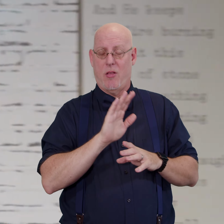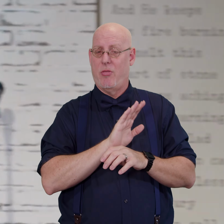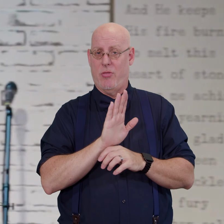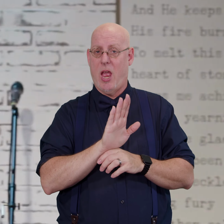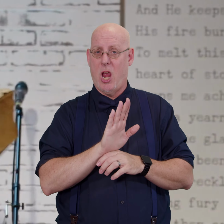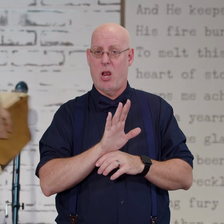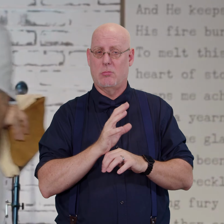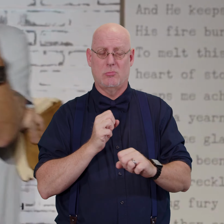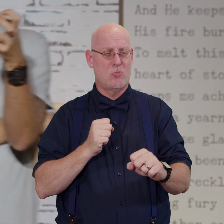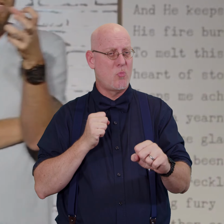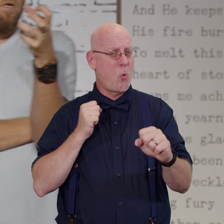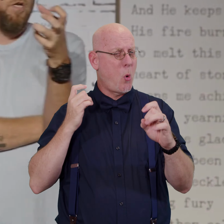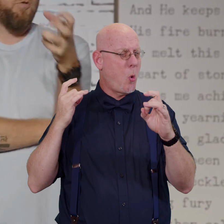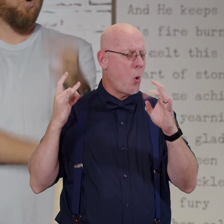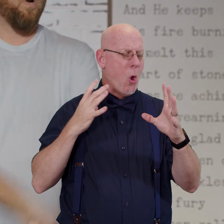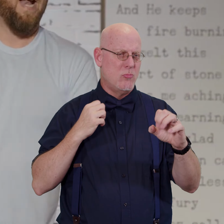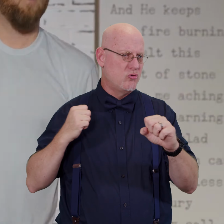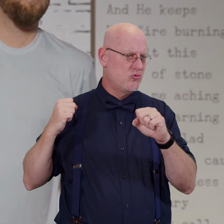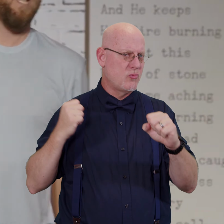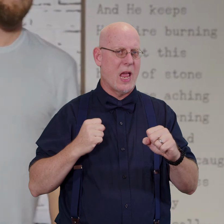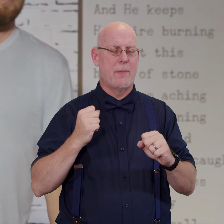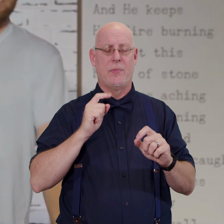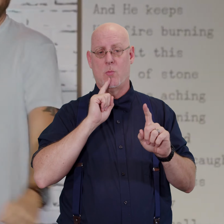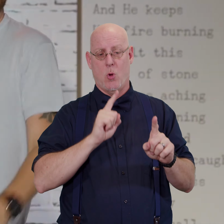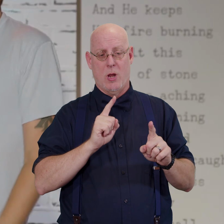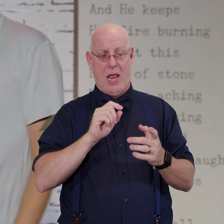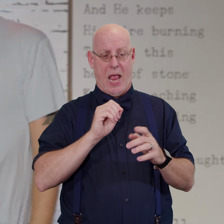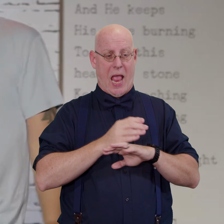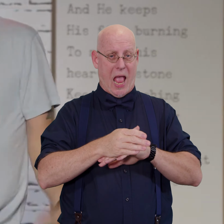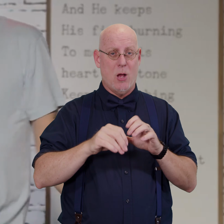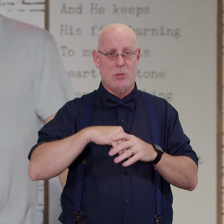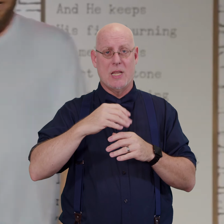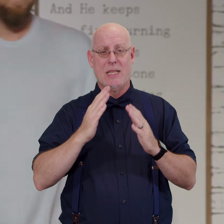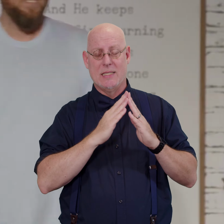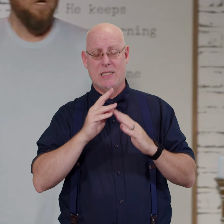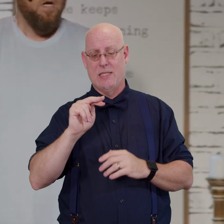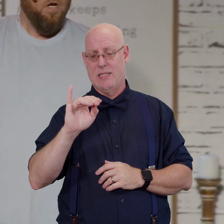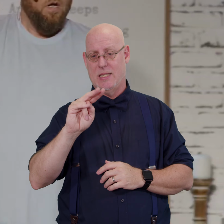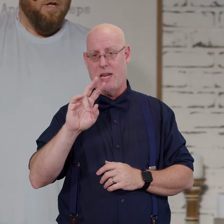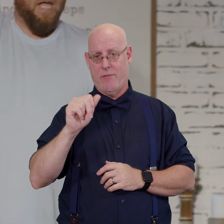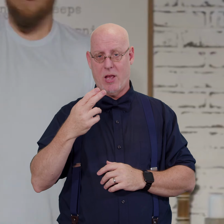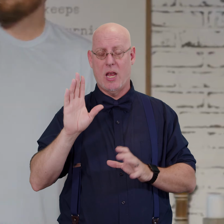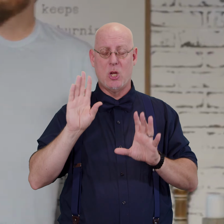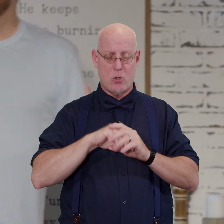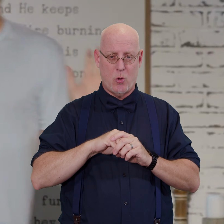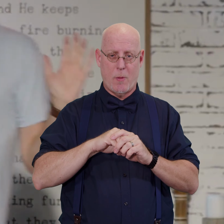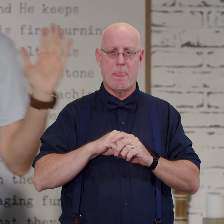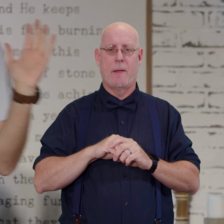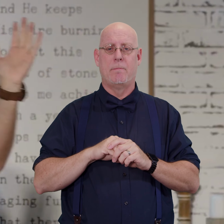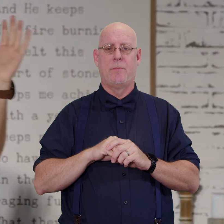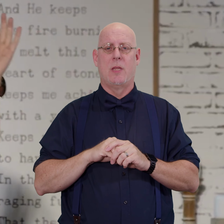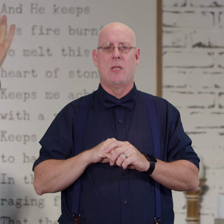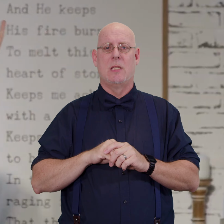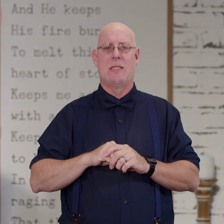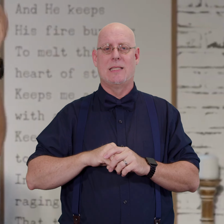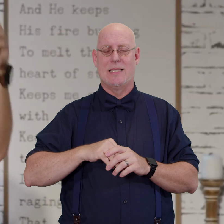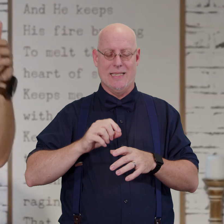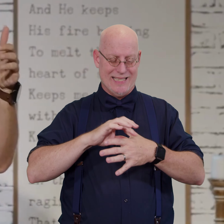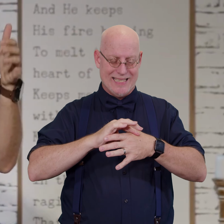brutal strength. It's recorded that outside of the cities of Assyria, including Nineveh, they would drape